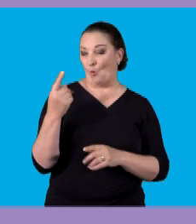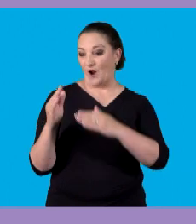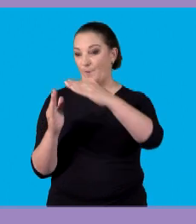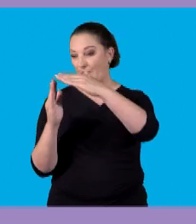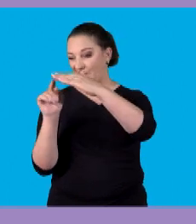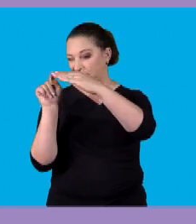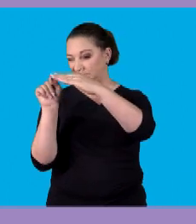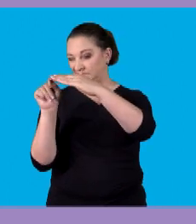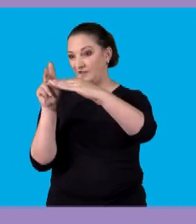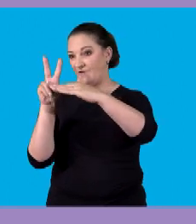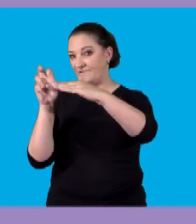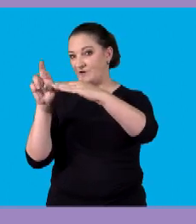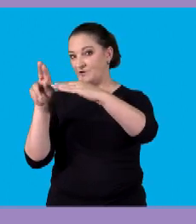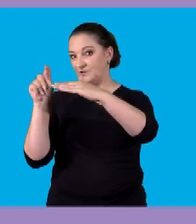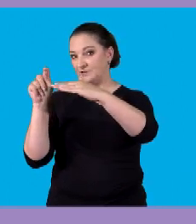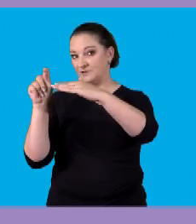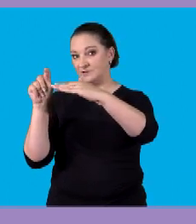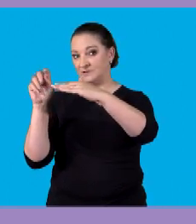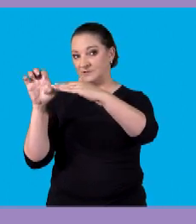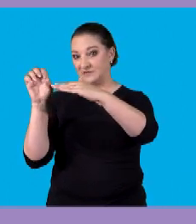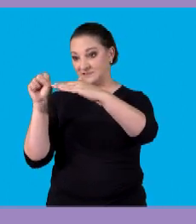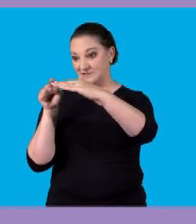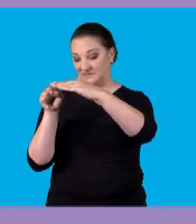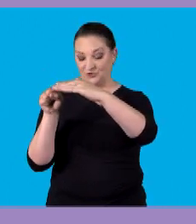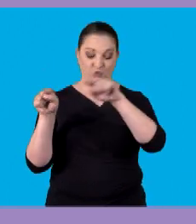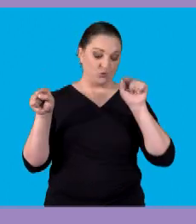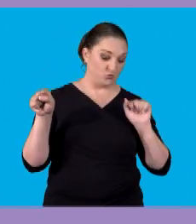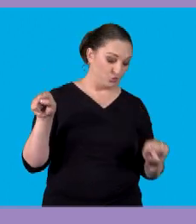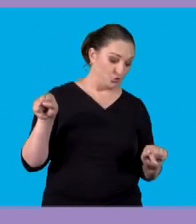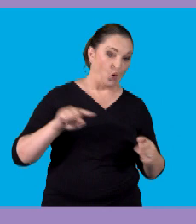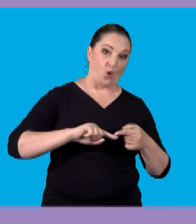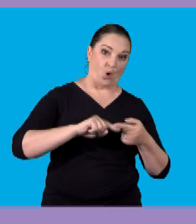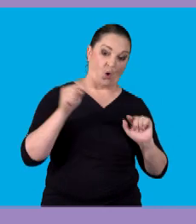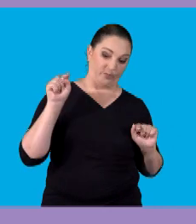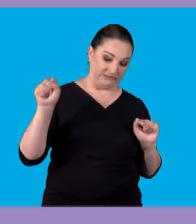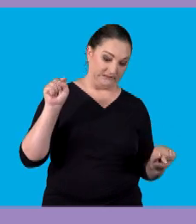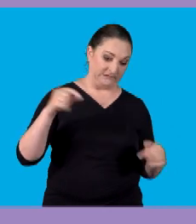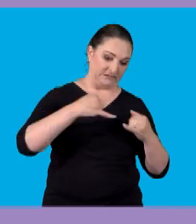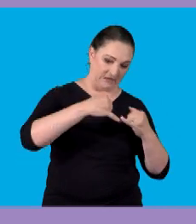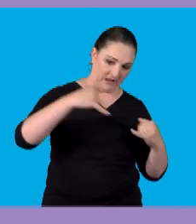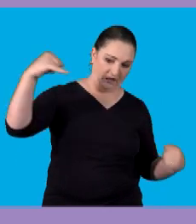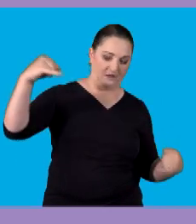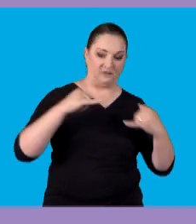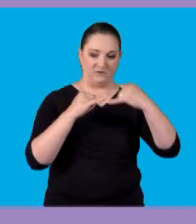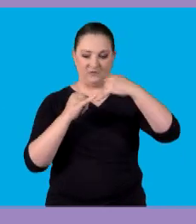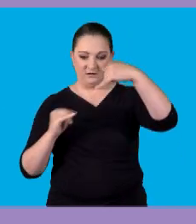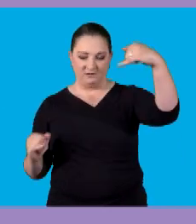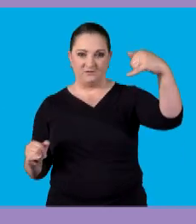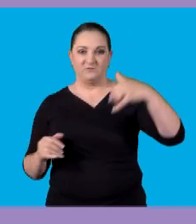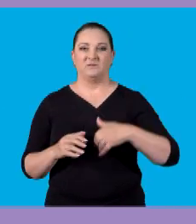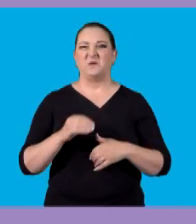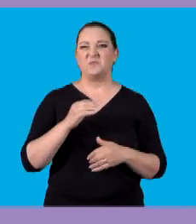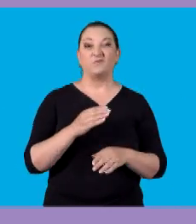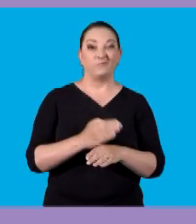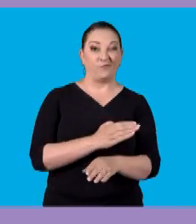on opposite vertices of a polygon. So before we can look at the diagonals and what